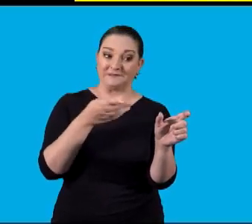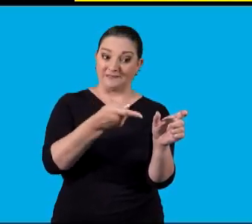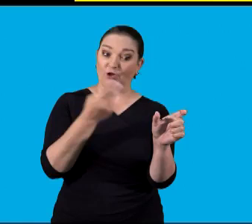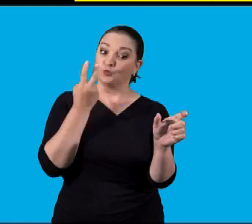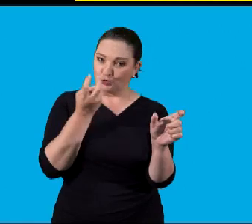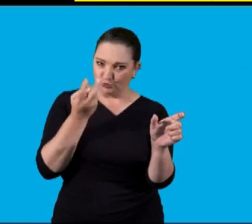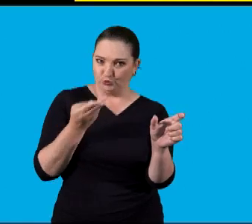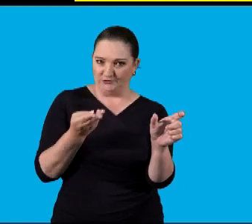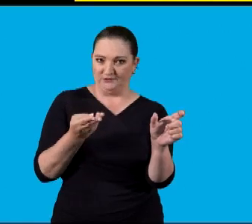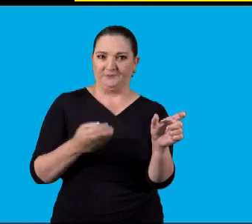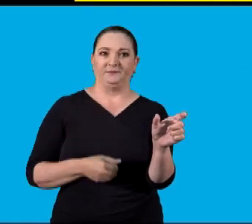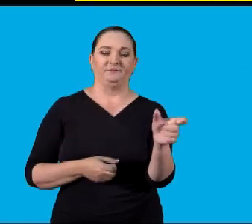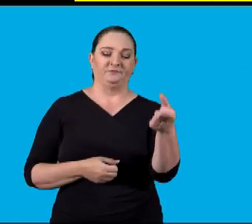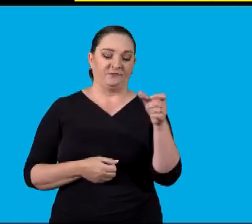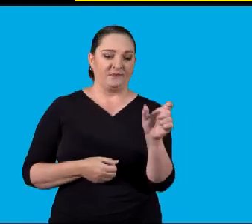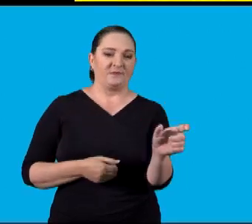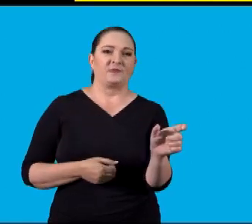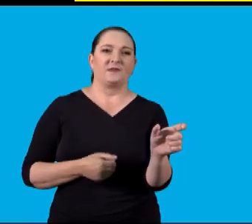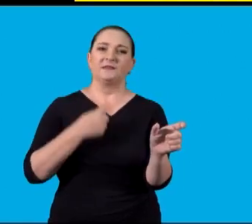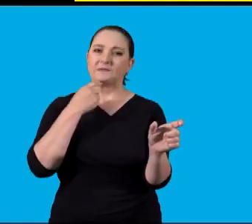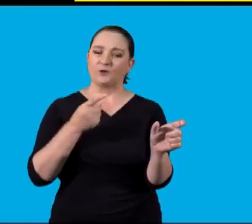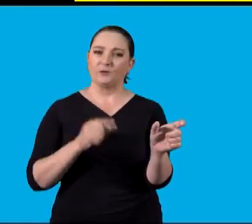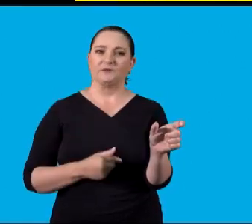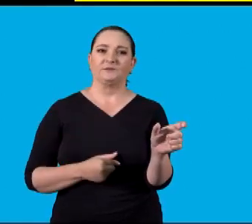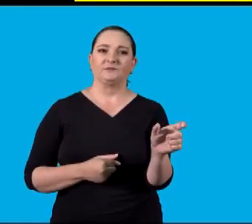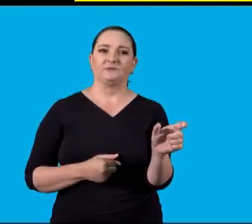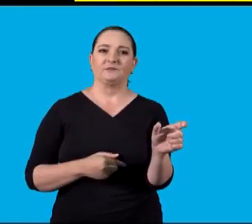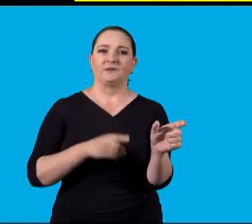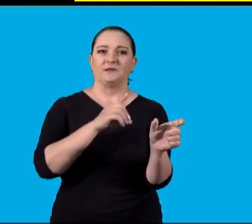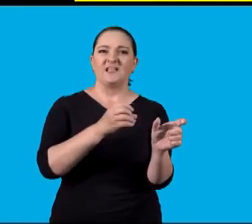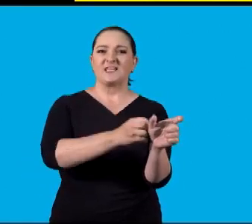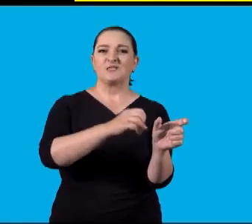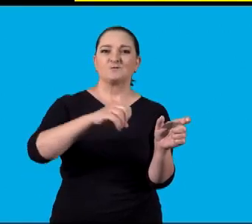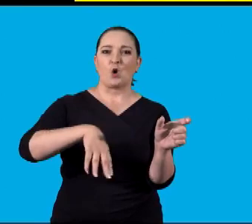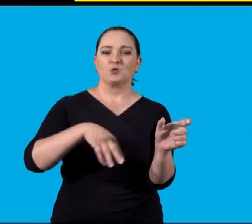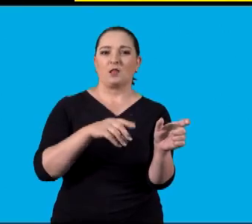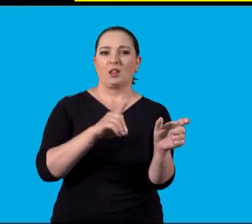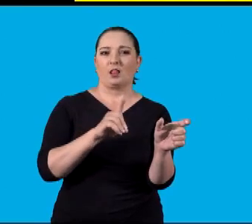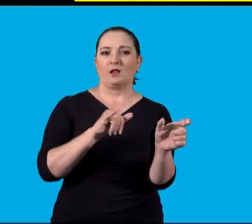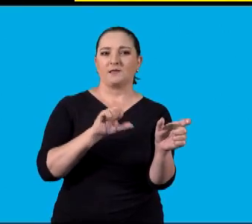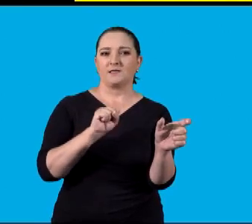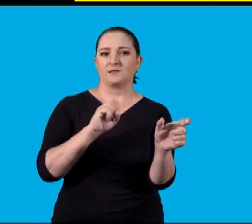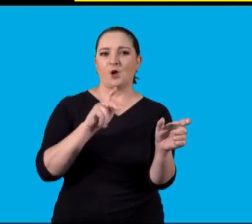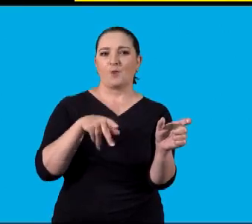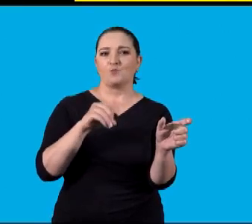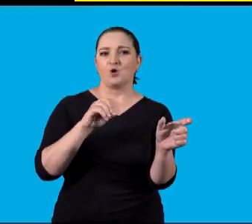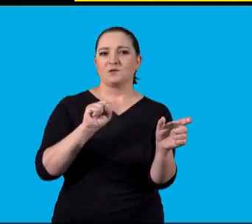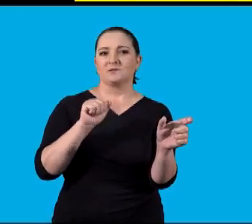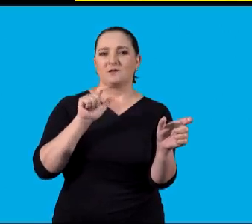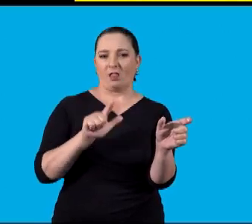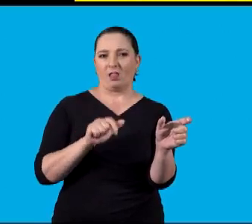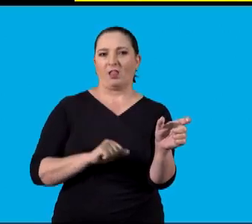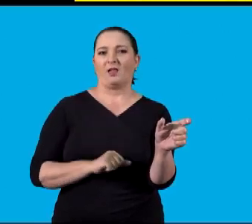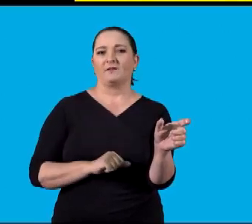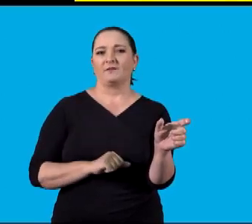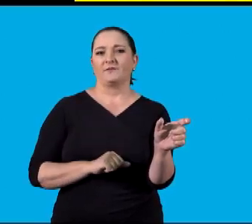now. That's what we're looking for. And then you now say disposal at carrying value.